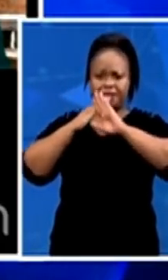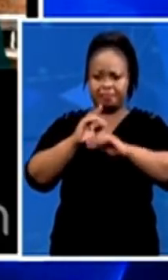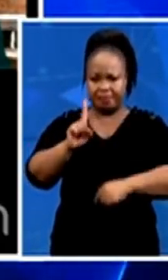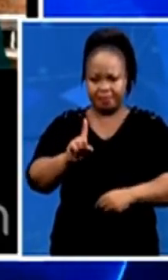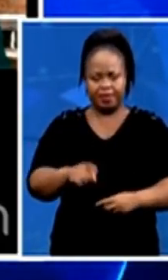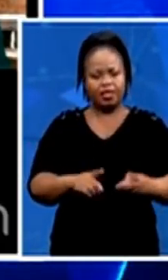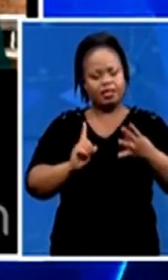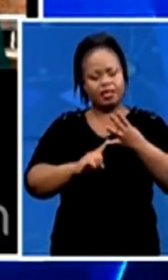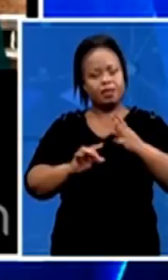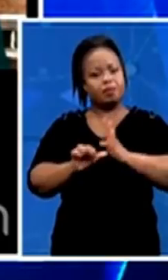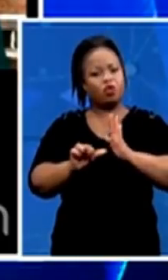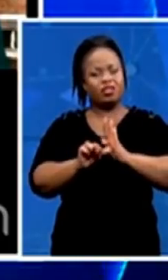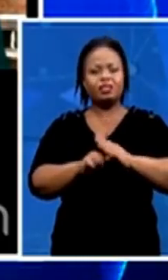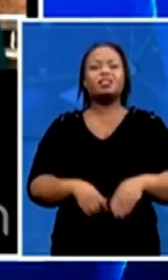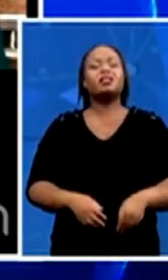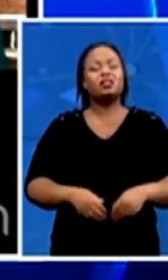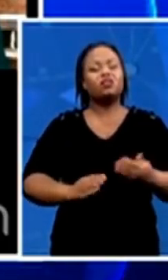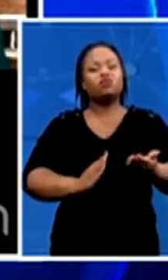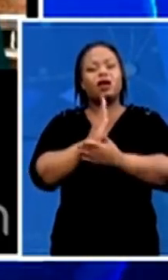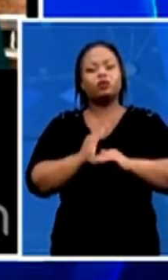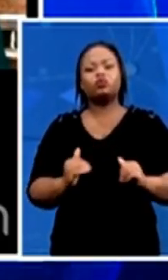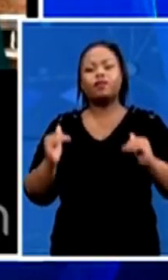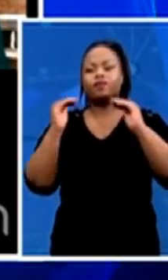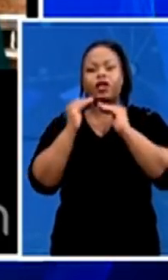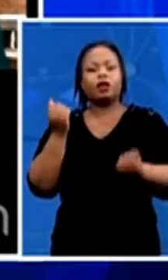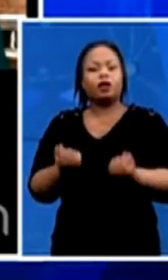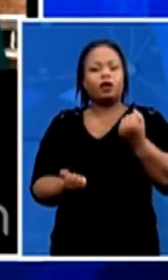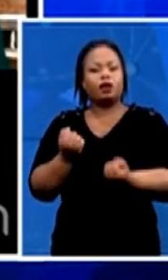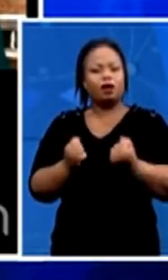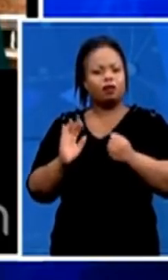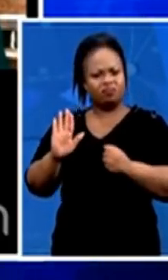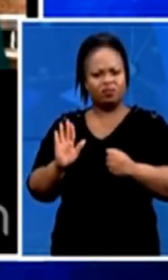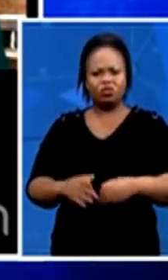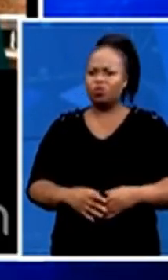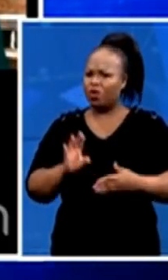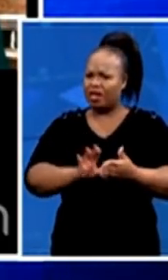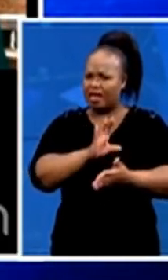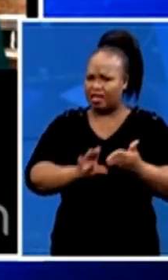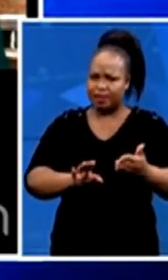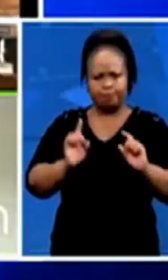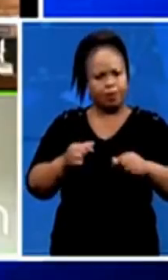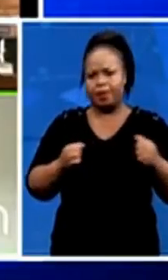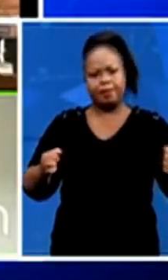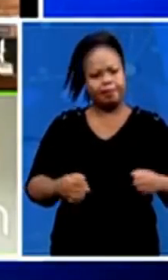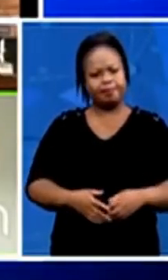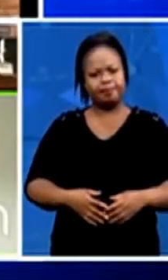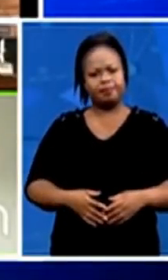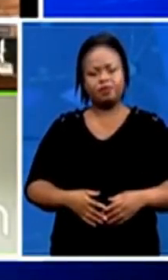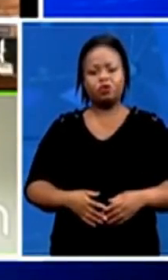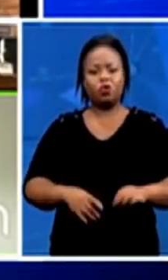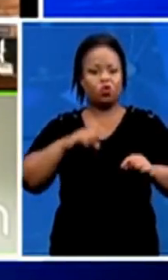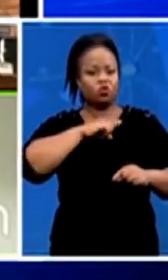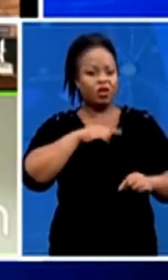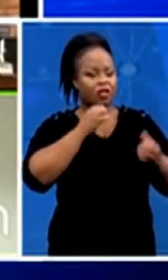trial does not permit them to be waived. Unlike the freedom rights, these rights cannot be exercised